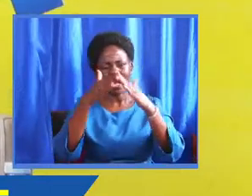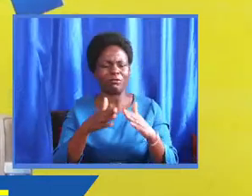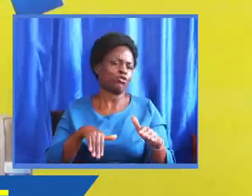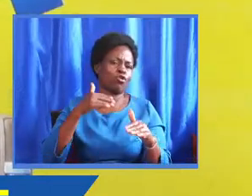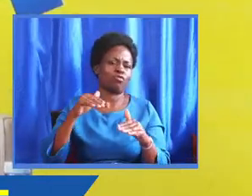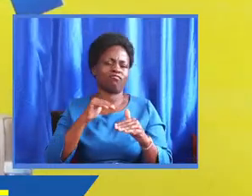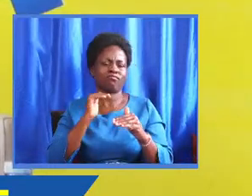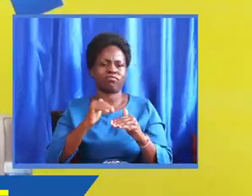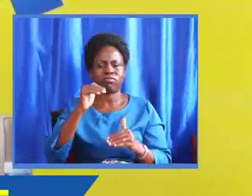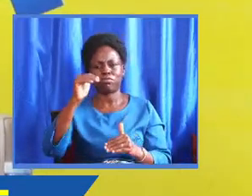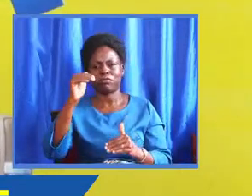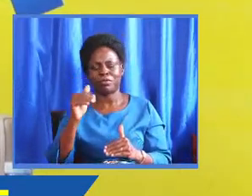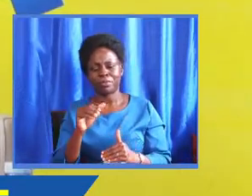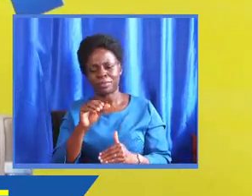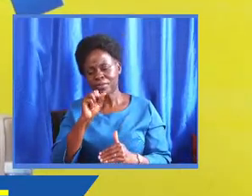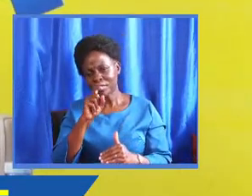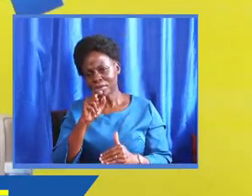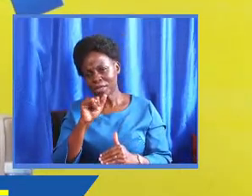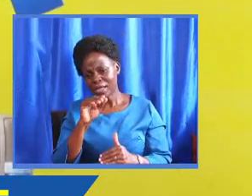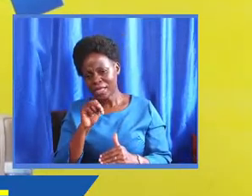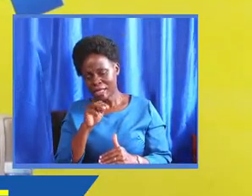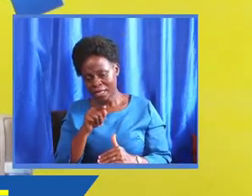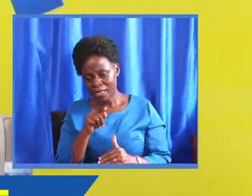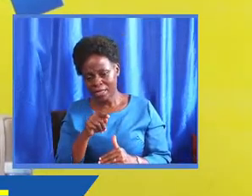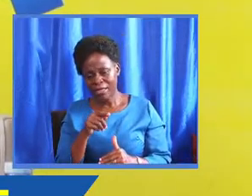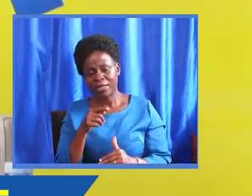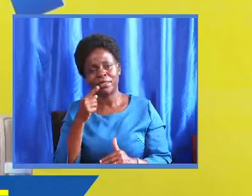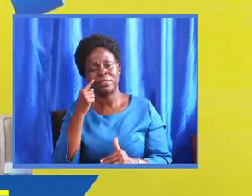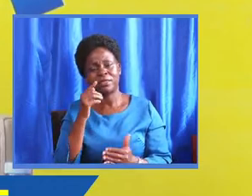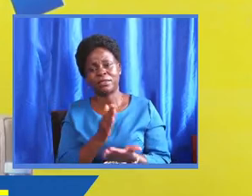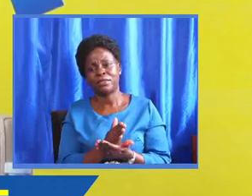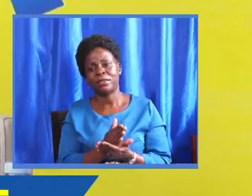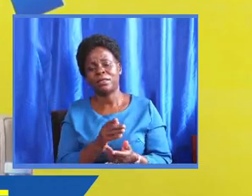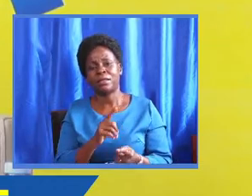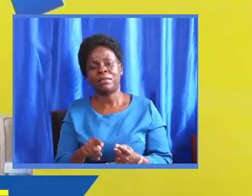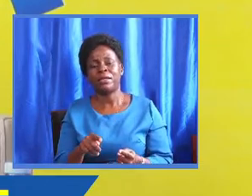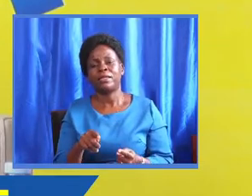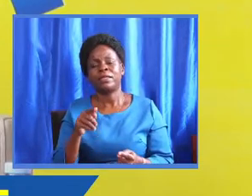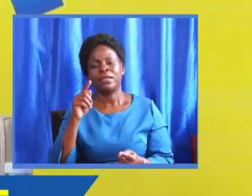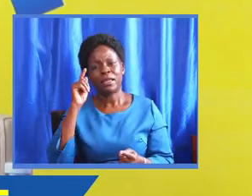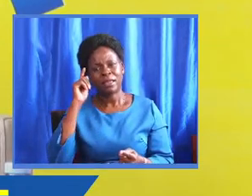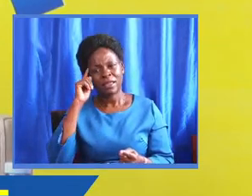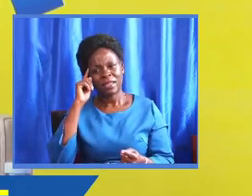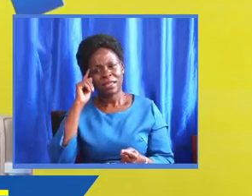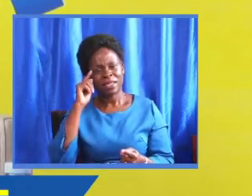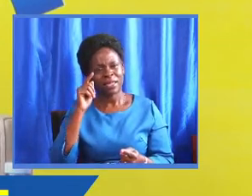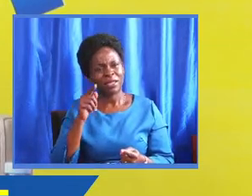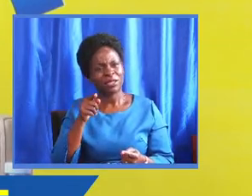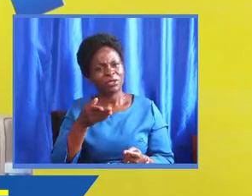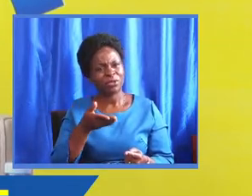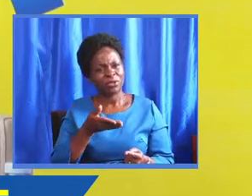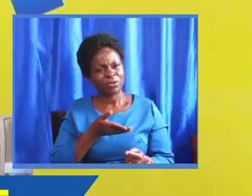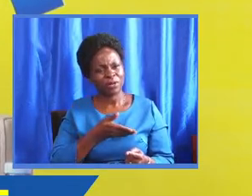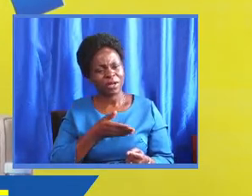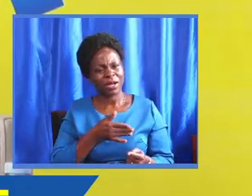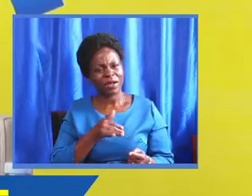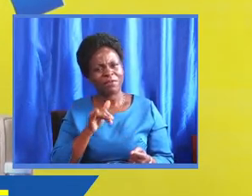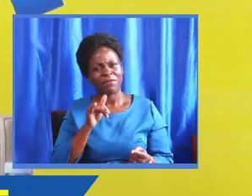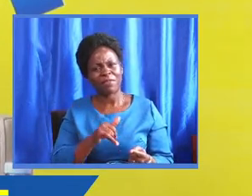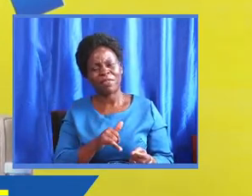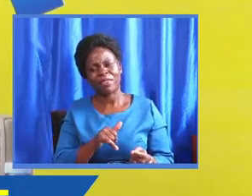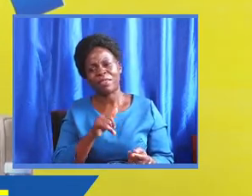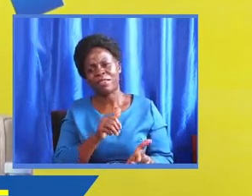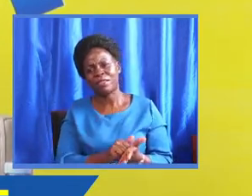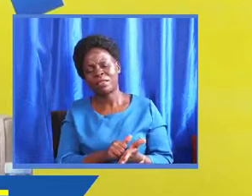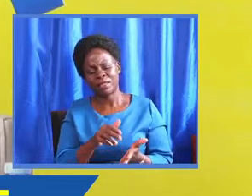overlooking onto a slum, it is an eyesore, absolutely. But I don't think it's going to really have that much of an impact on